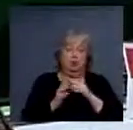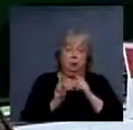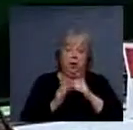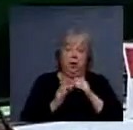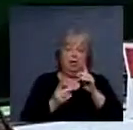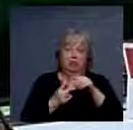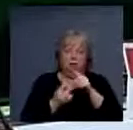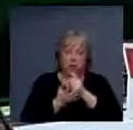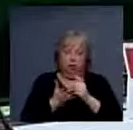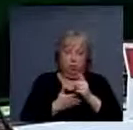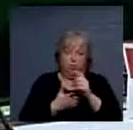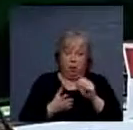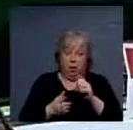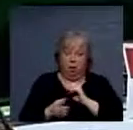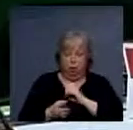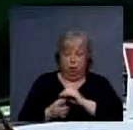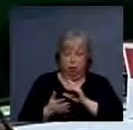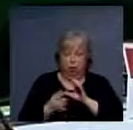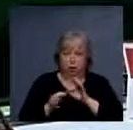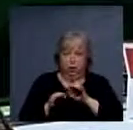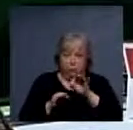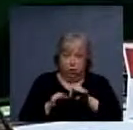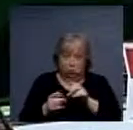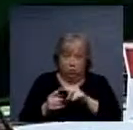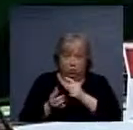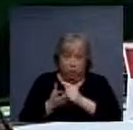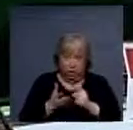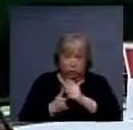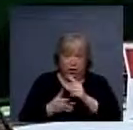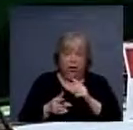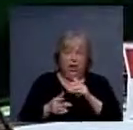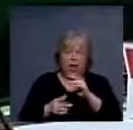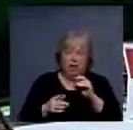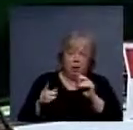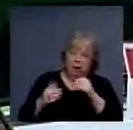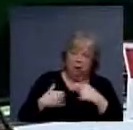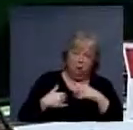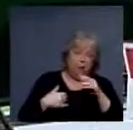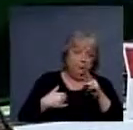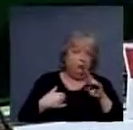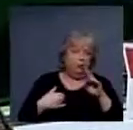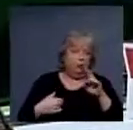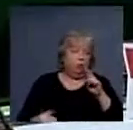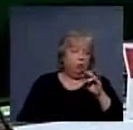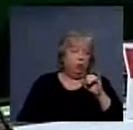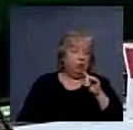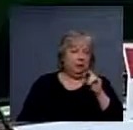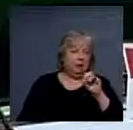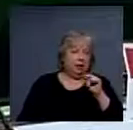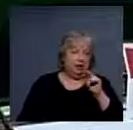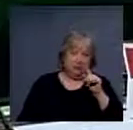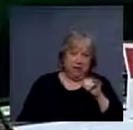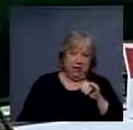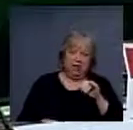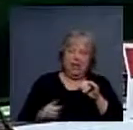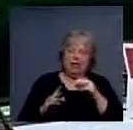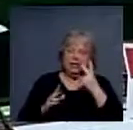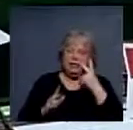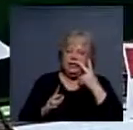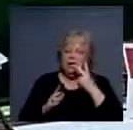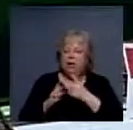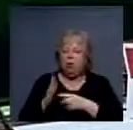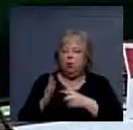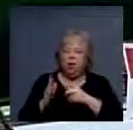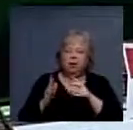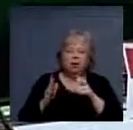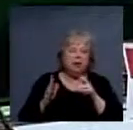board defer this till next week and Mr. Babinski go back and look at the concessions that we made for Hillcrest so that we're not treating one